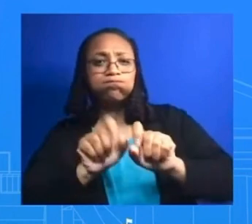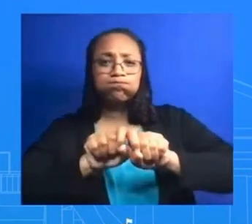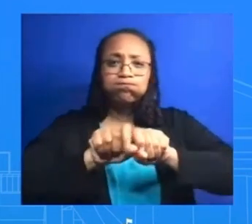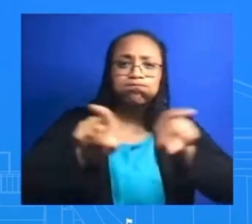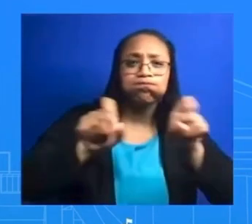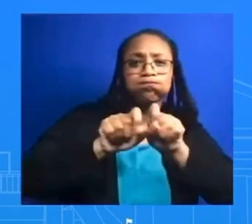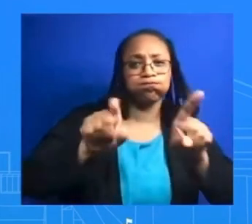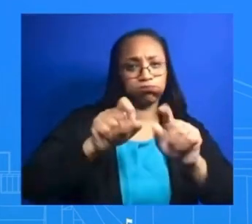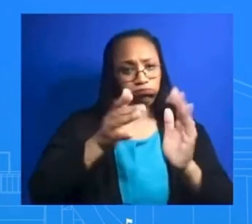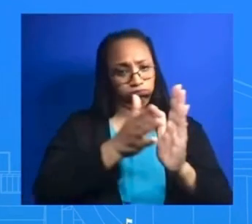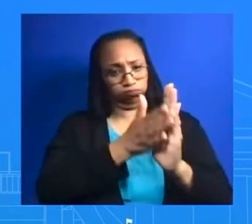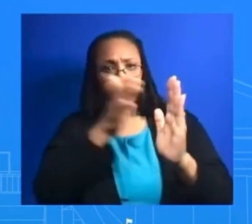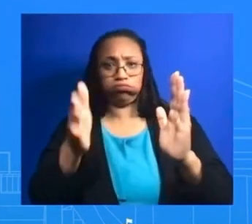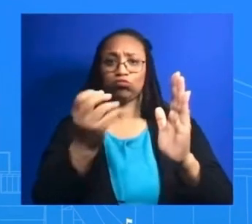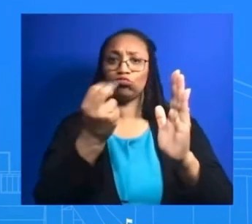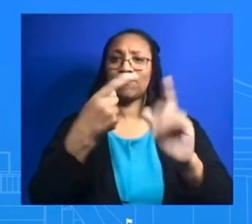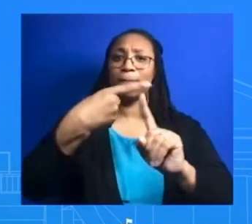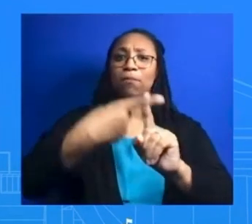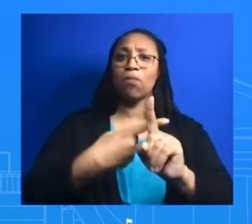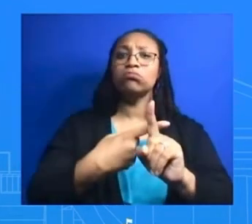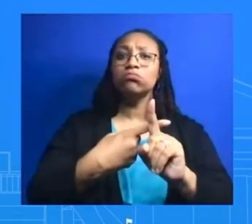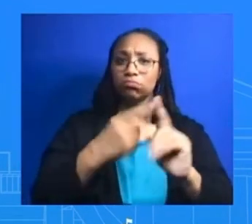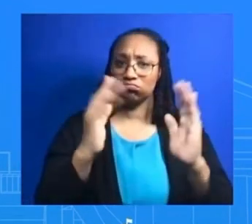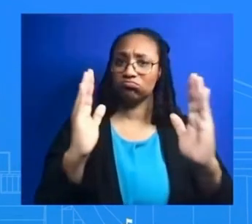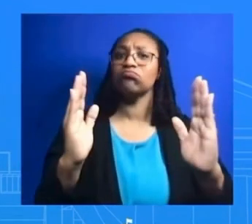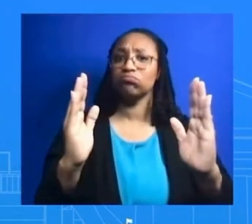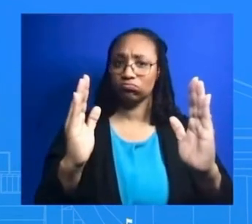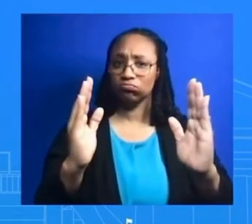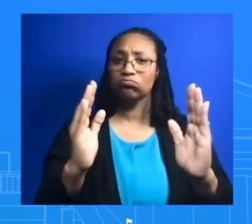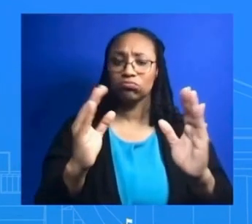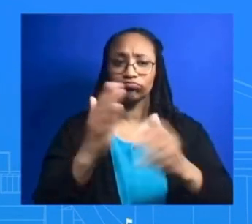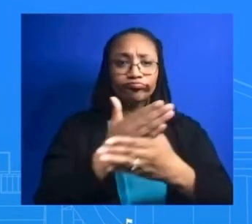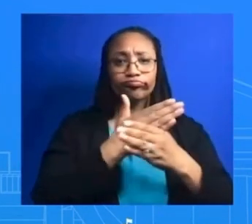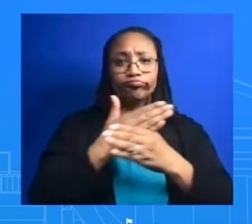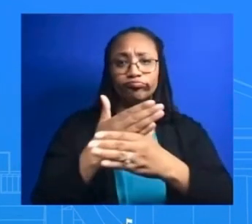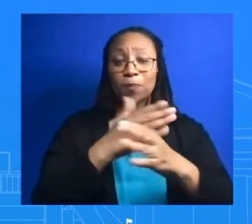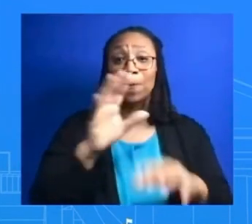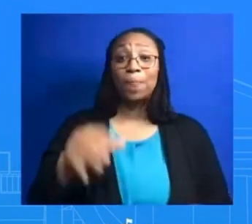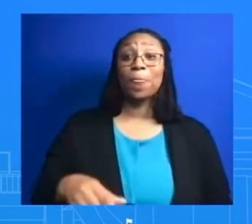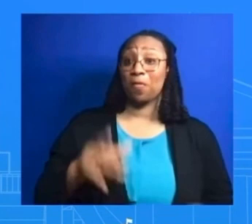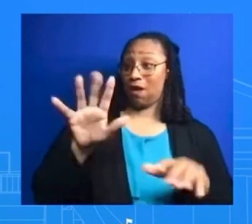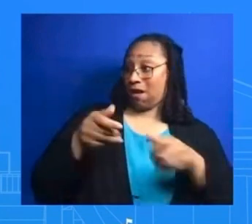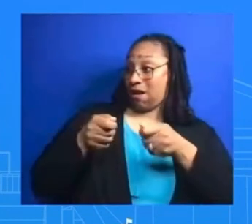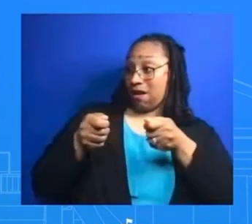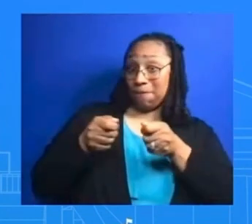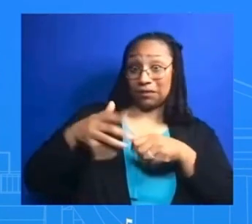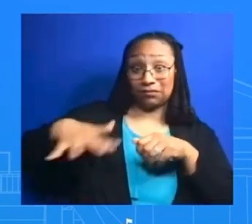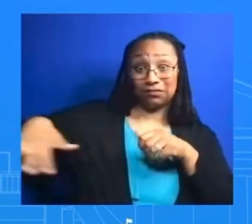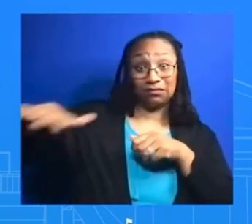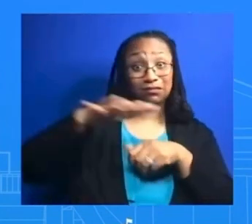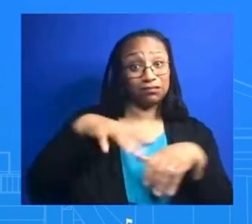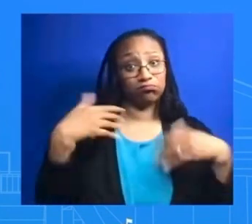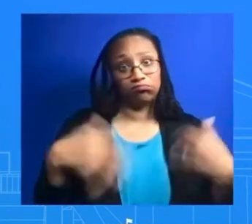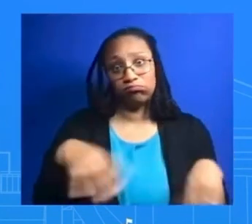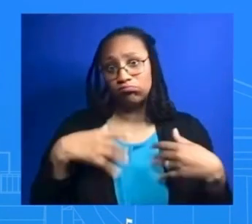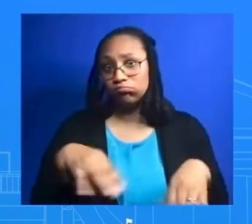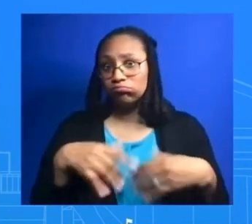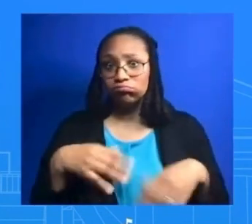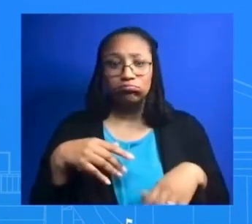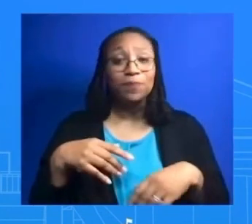This administration was very confident that the HEROES Act would work. Of course, the Supreme Court blocked that. Why